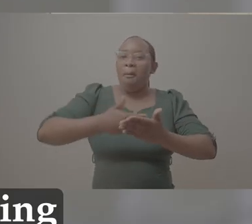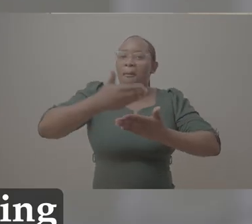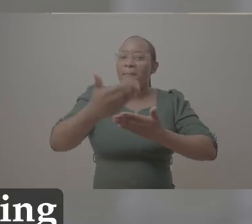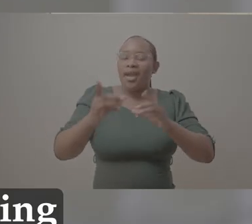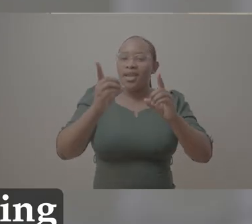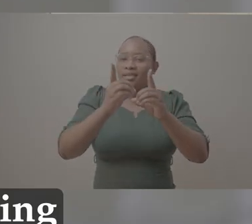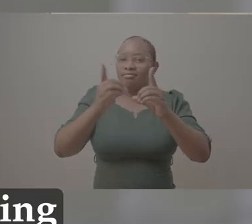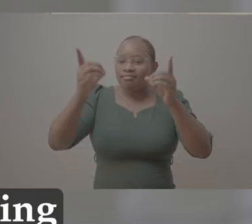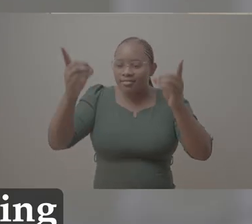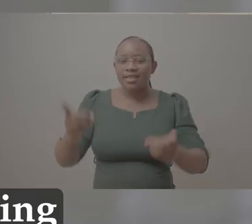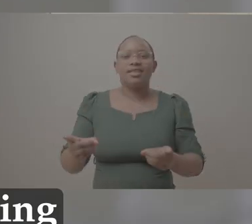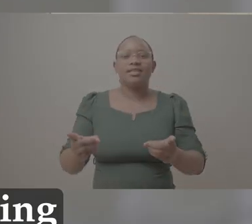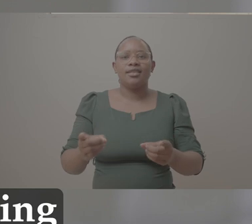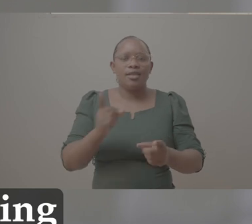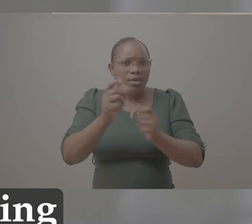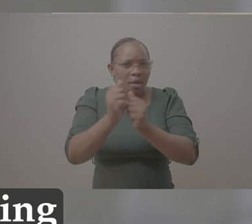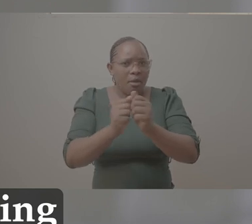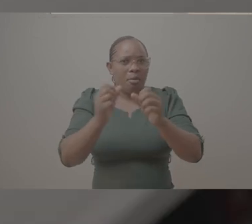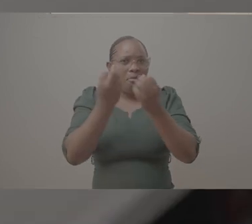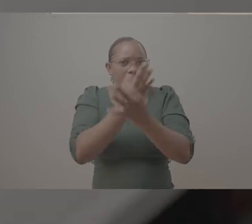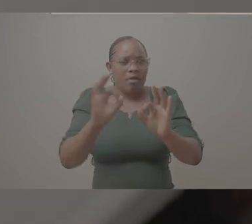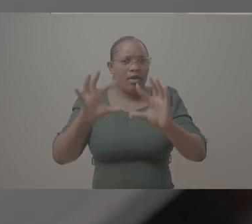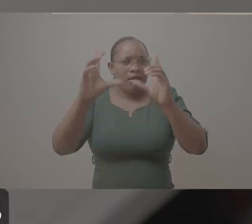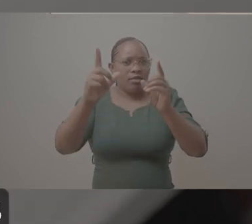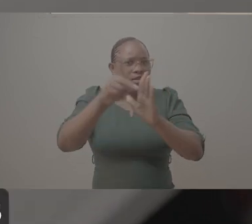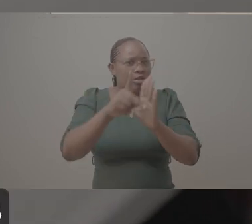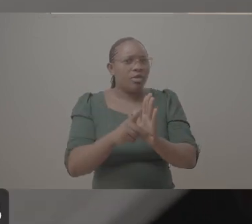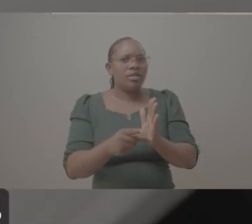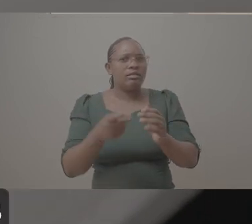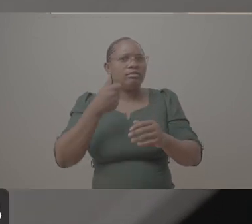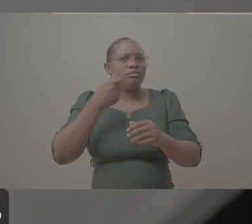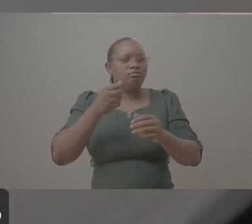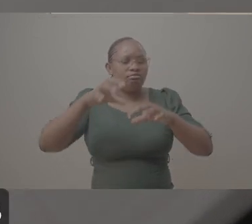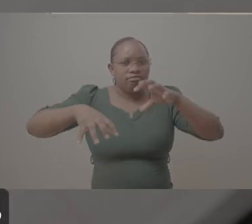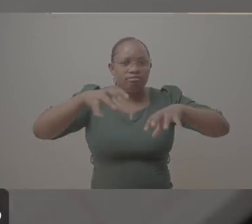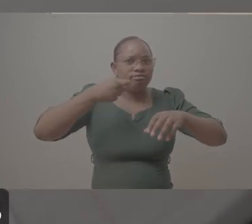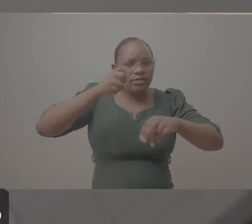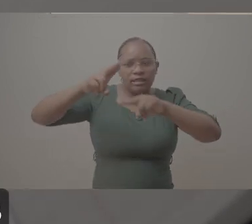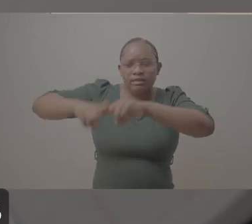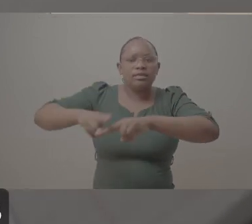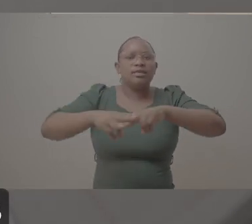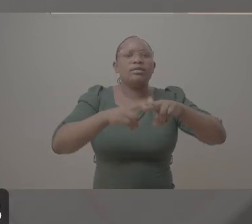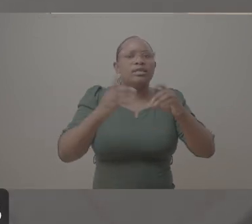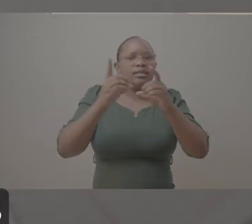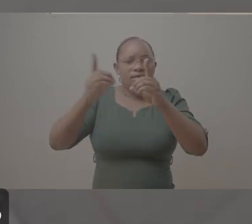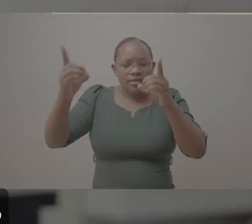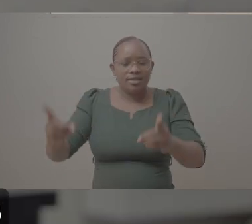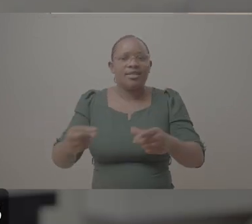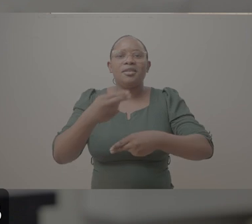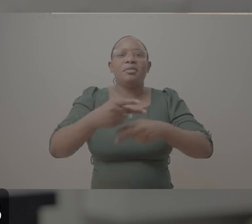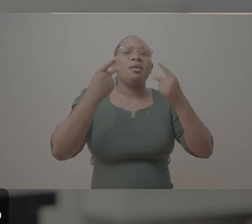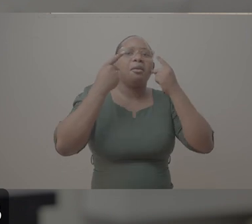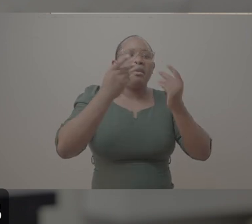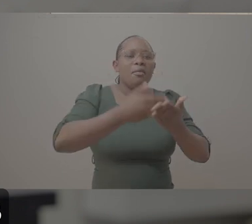of desks. You're talking about free education policy. Children need to be seated on desks for